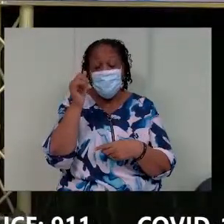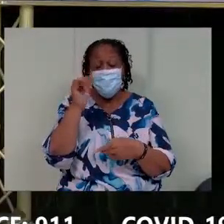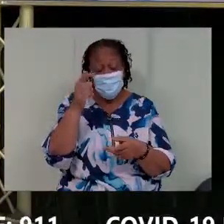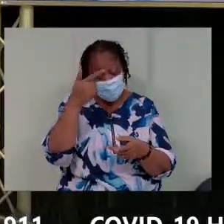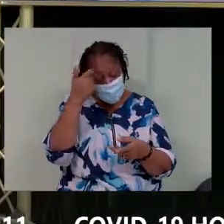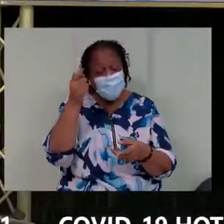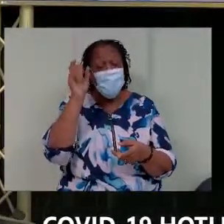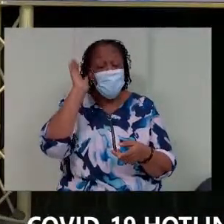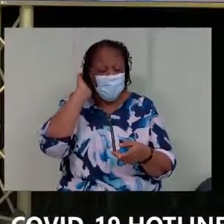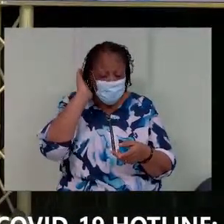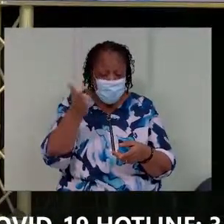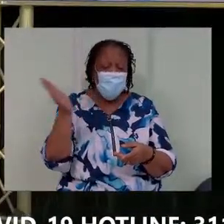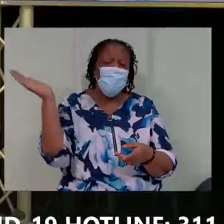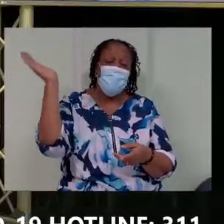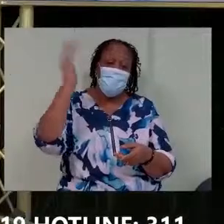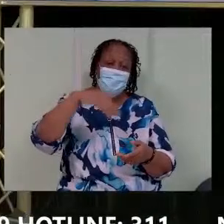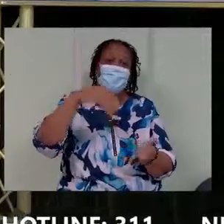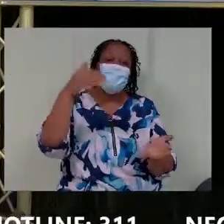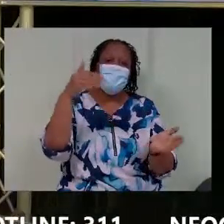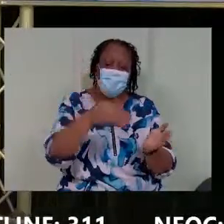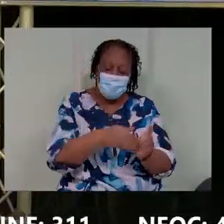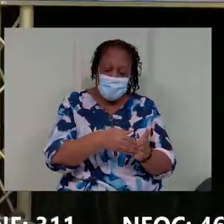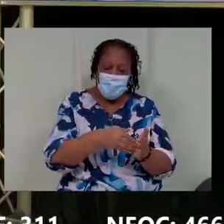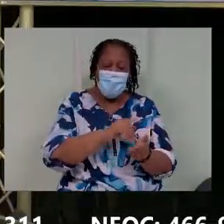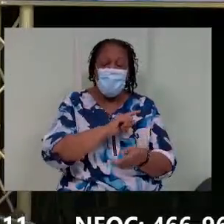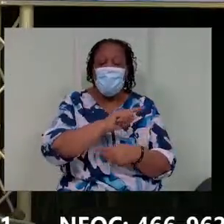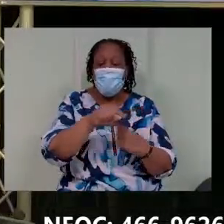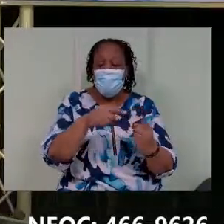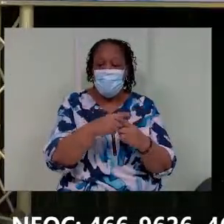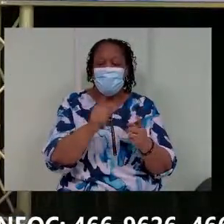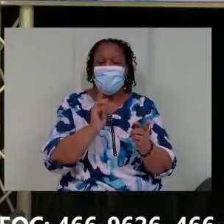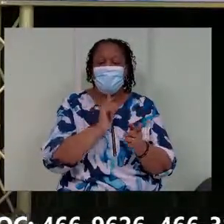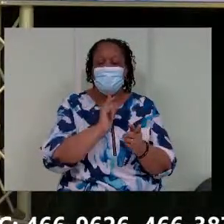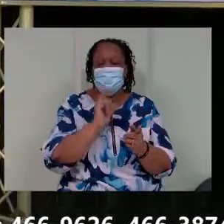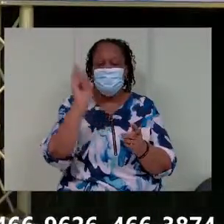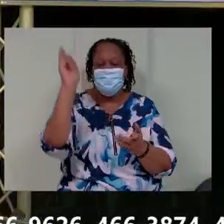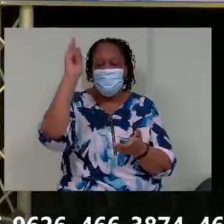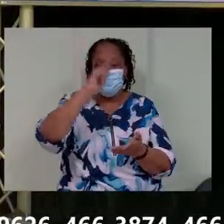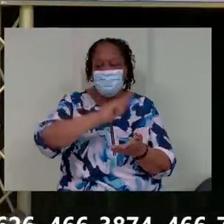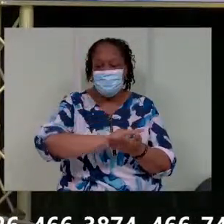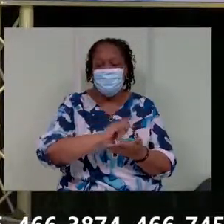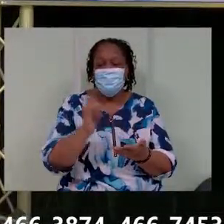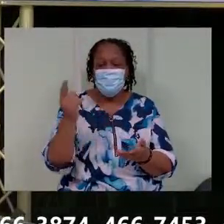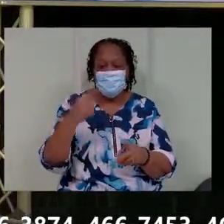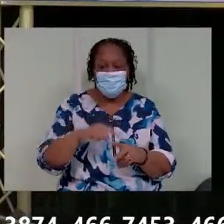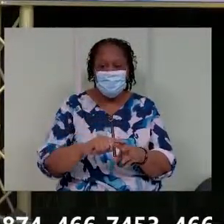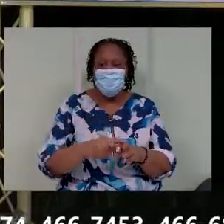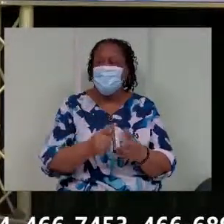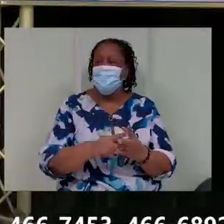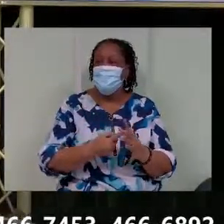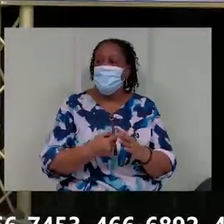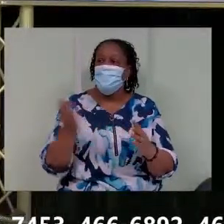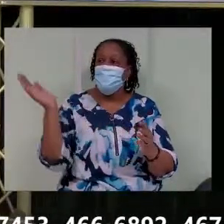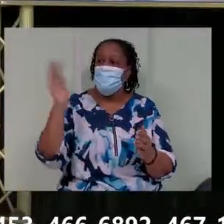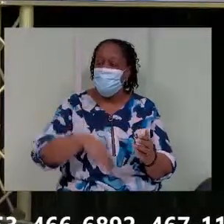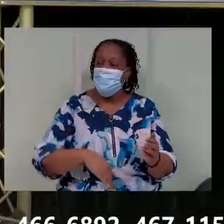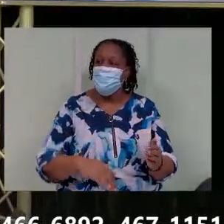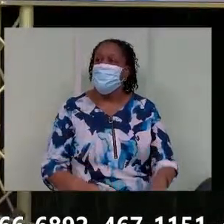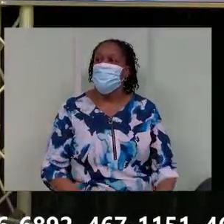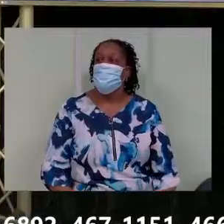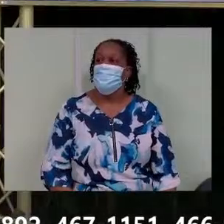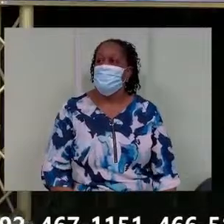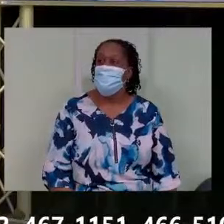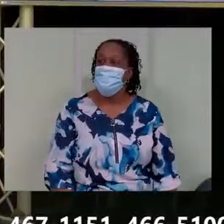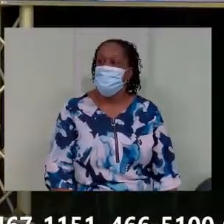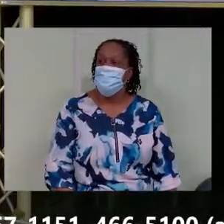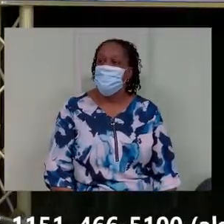open. And so it's then, well, even now, you need to wear your mask. So in other words, when you drive on the strip, etc.,